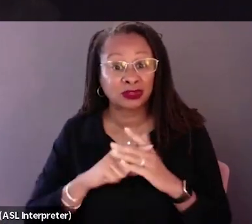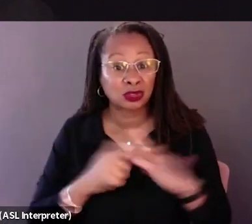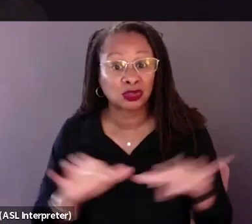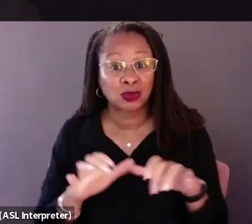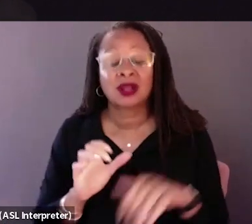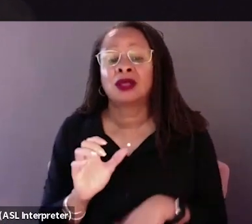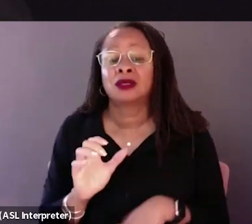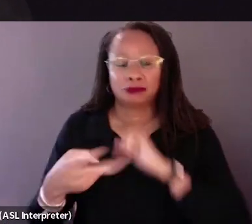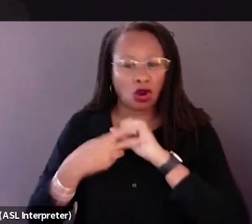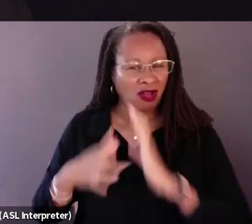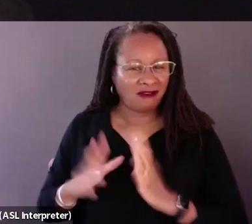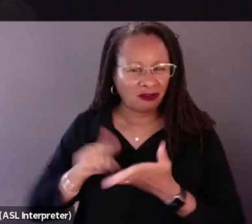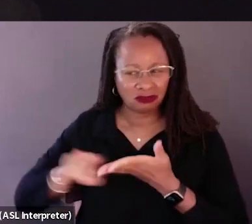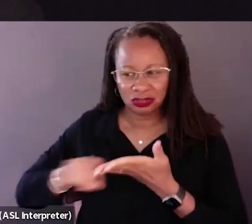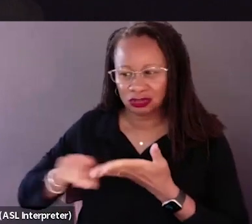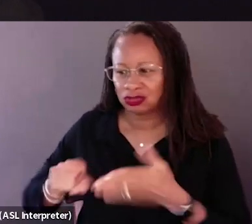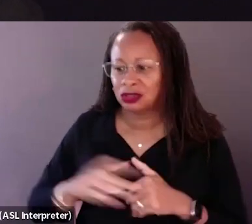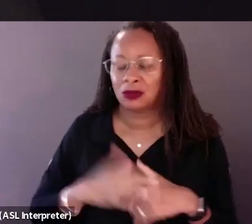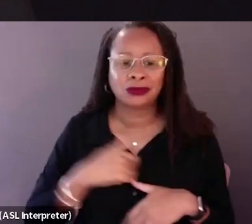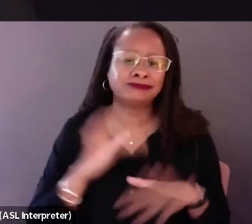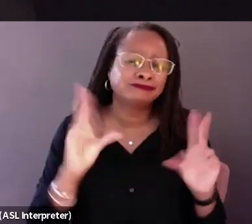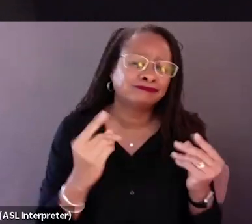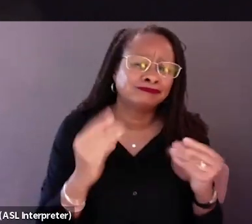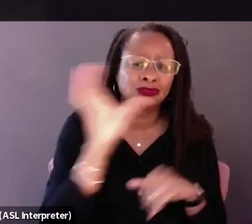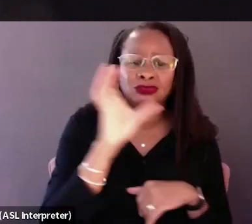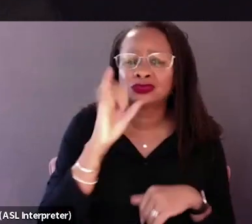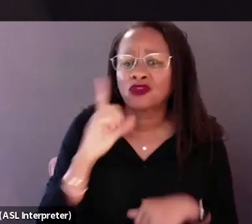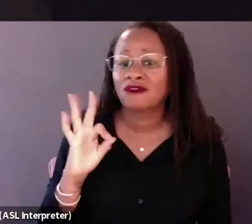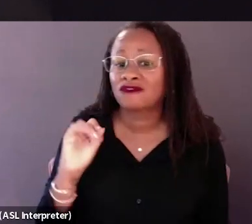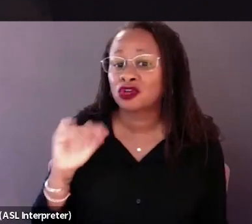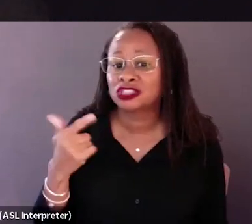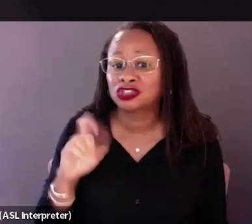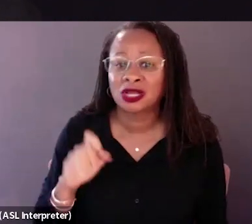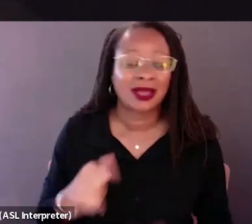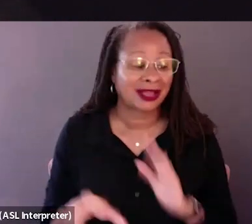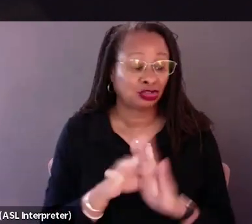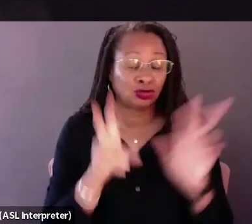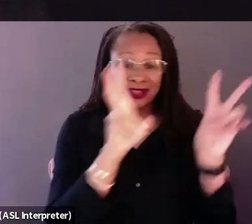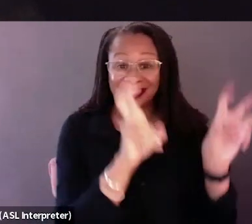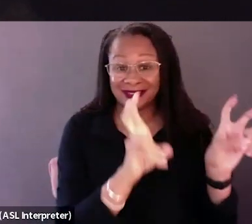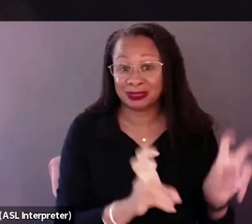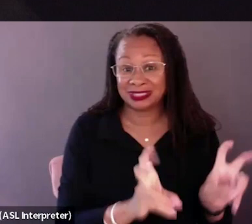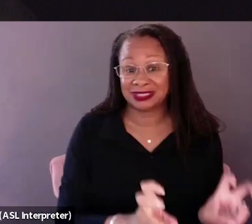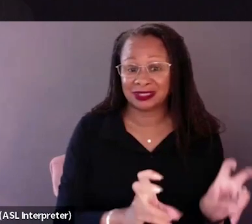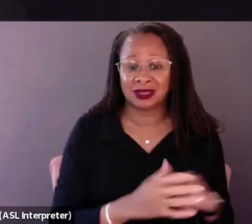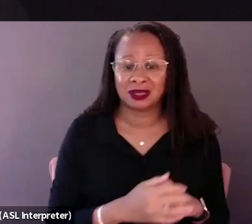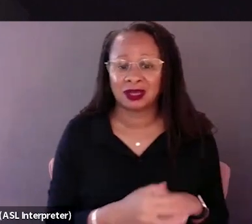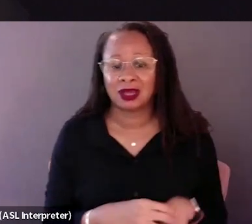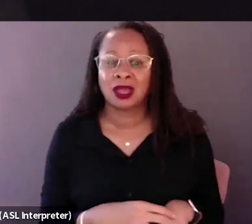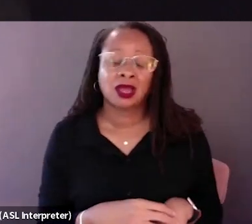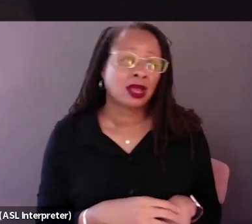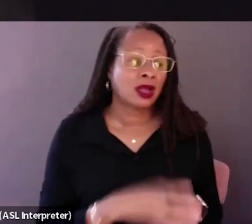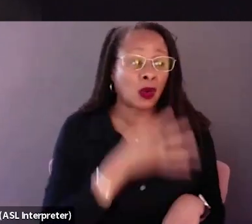research. We would look for footage. I picked themes. I was interested in civil rights. I was interested in